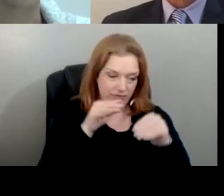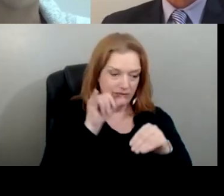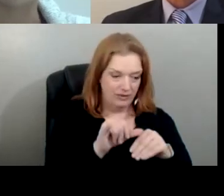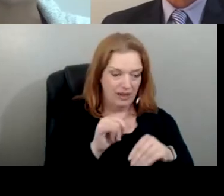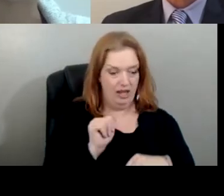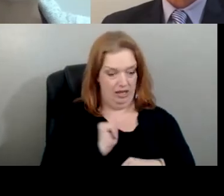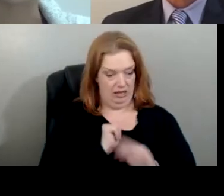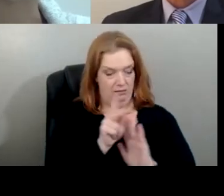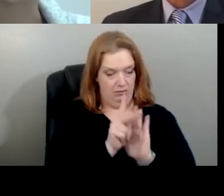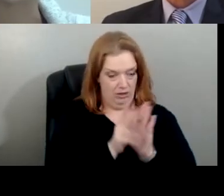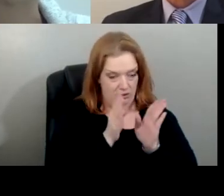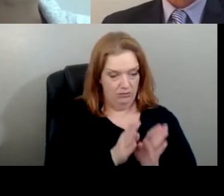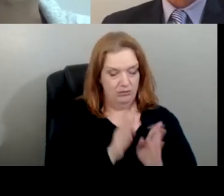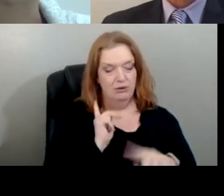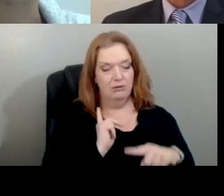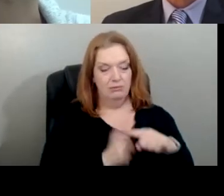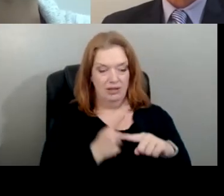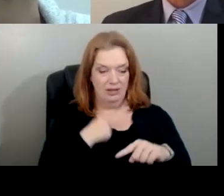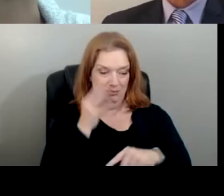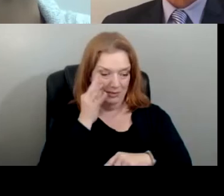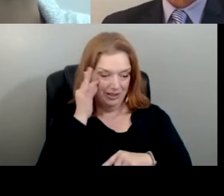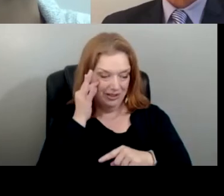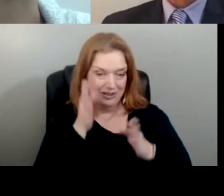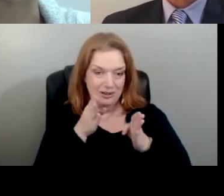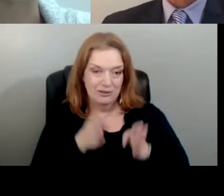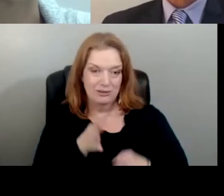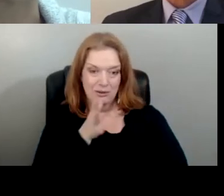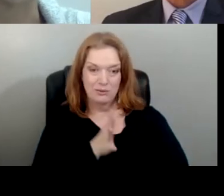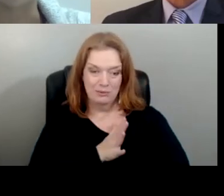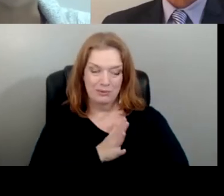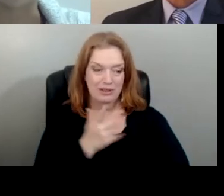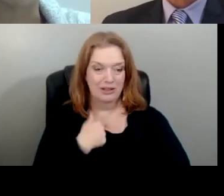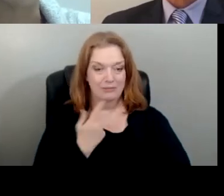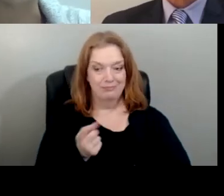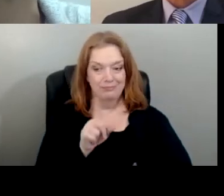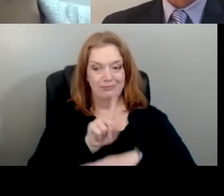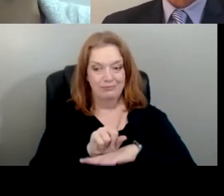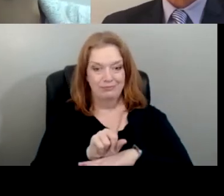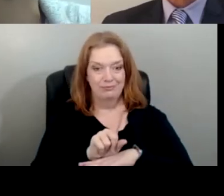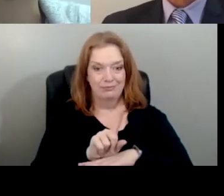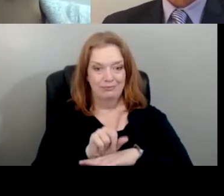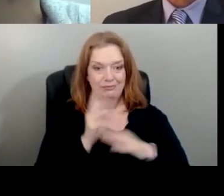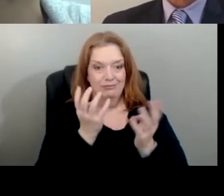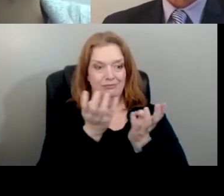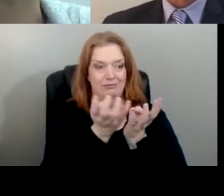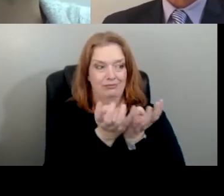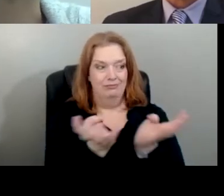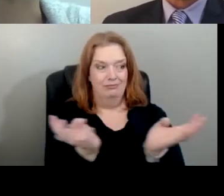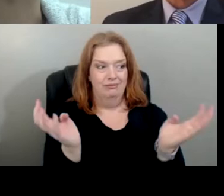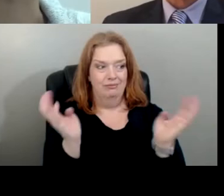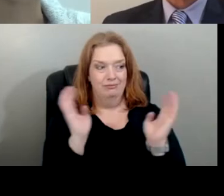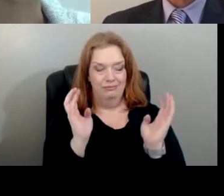also basically standing before you know, a state legislation as the most unprotected and